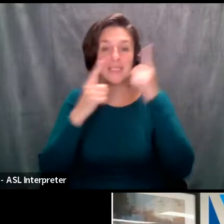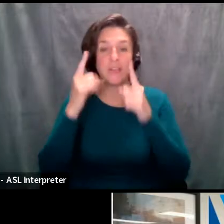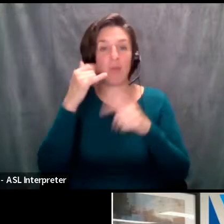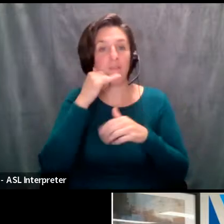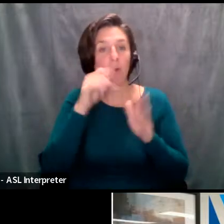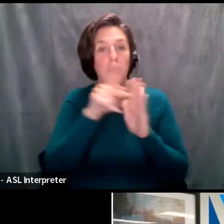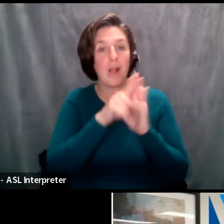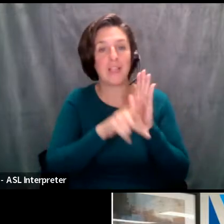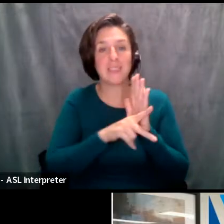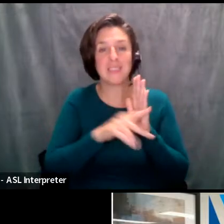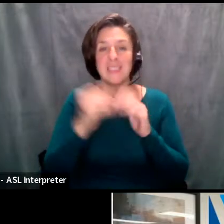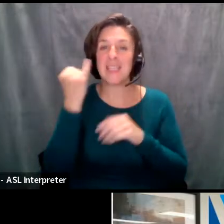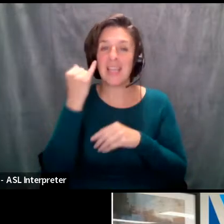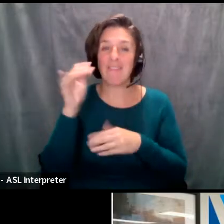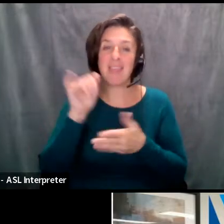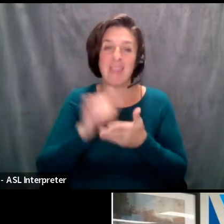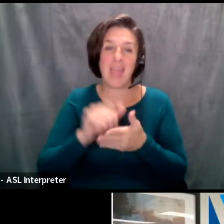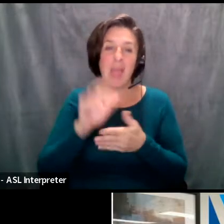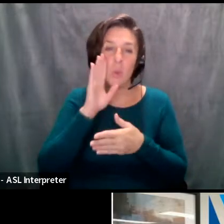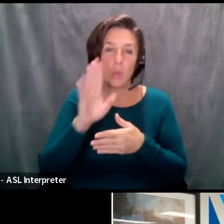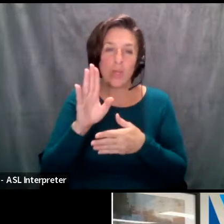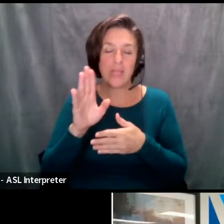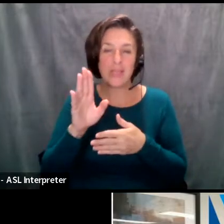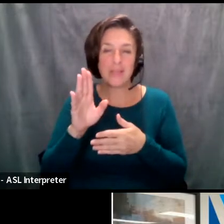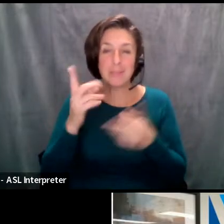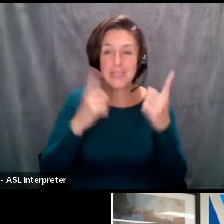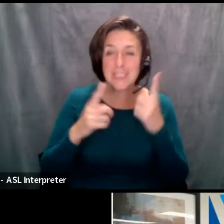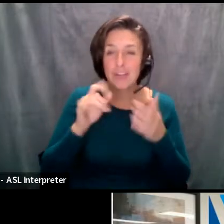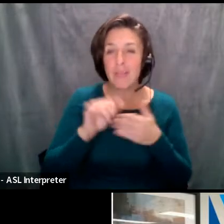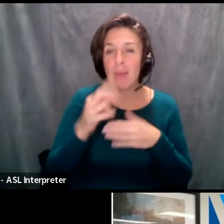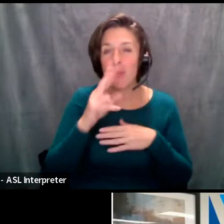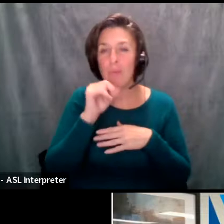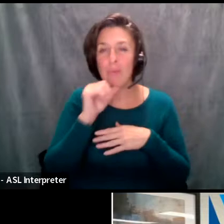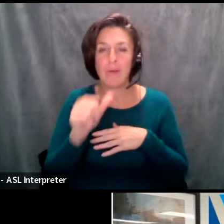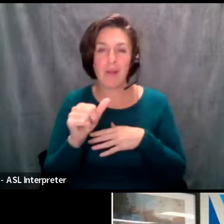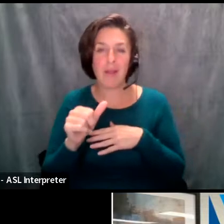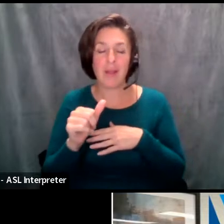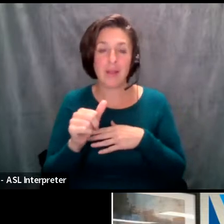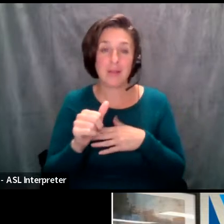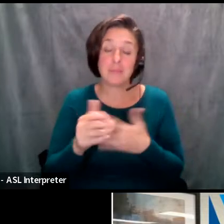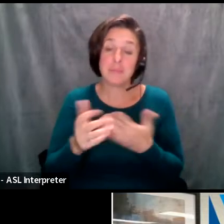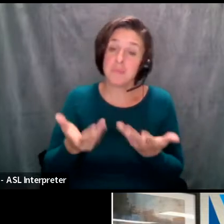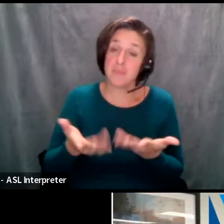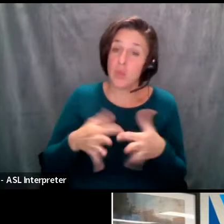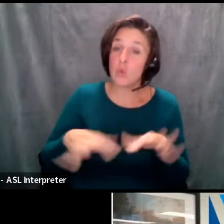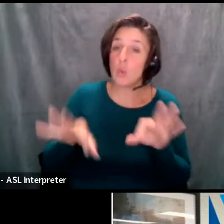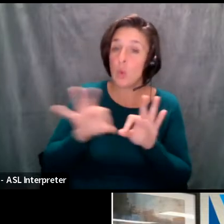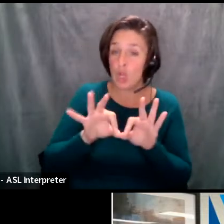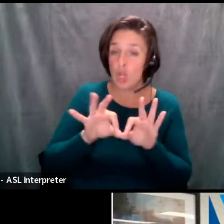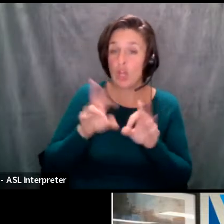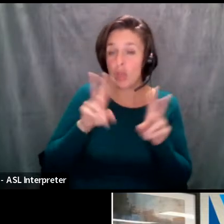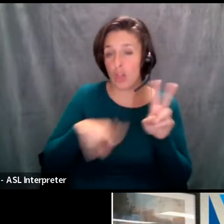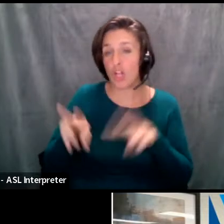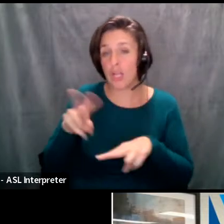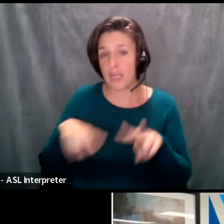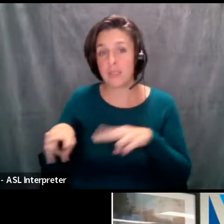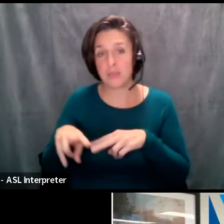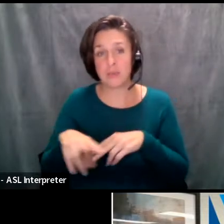if that would be a consideration or not. That was what I was getting at. It's worth looking into though.